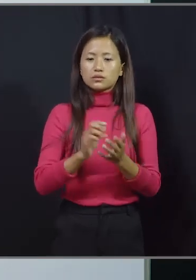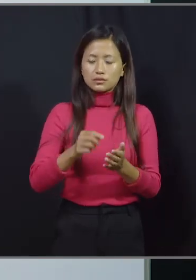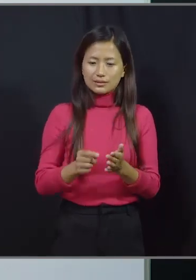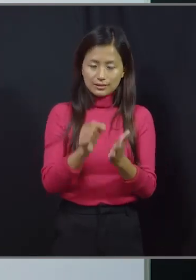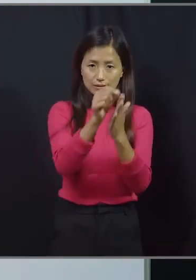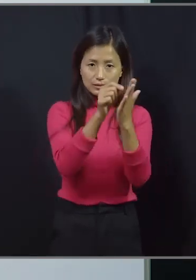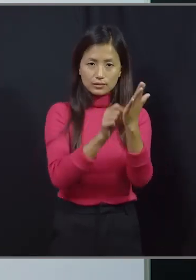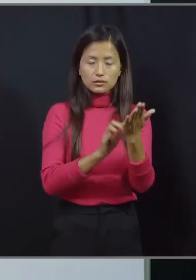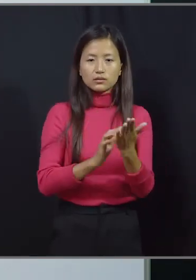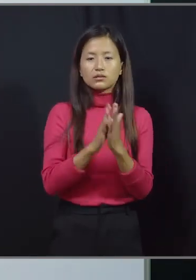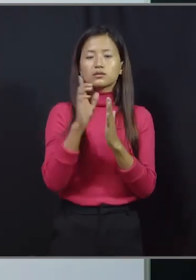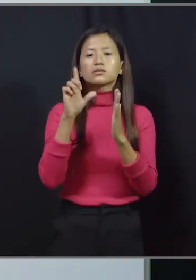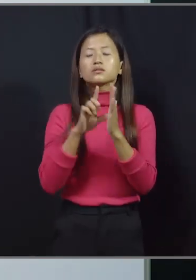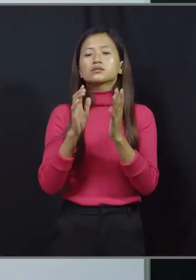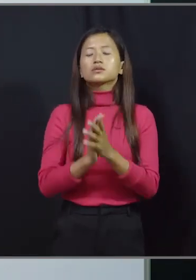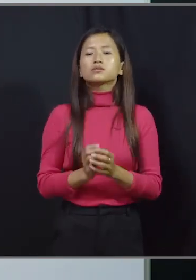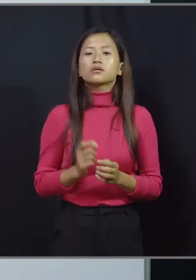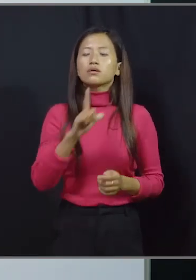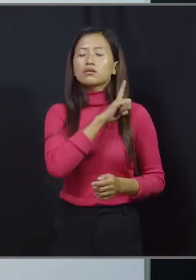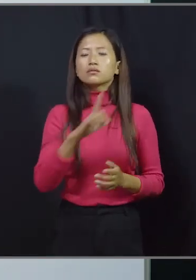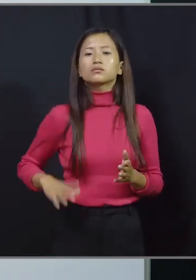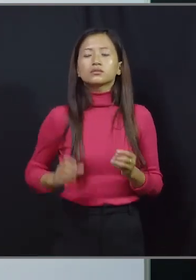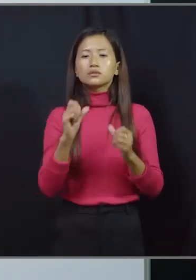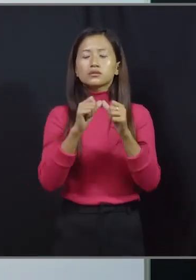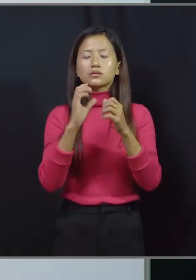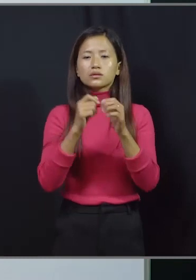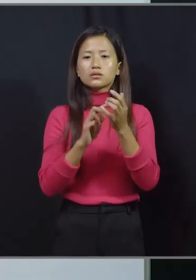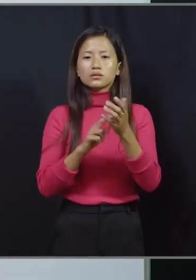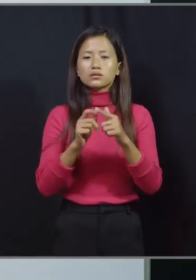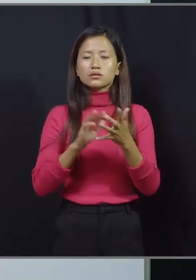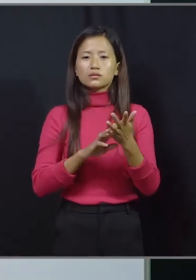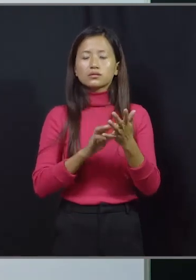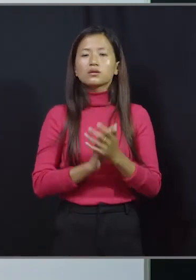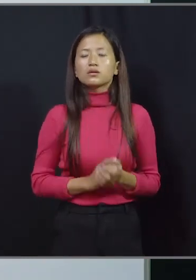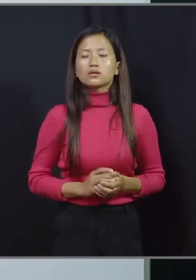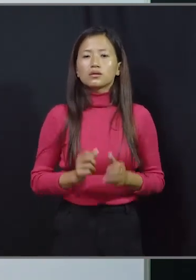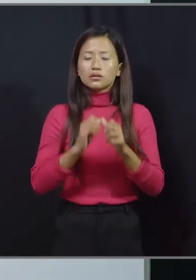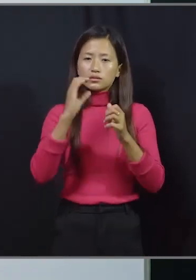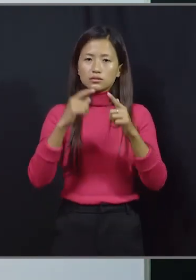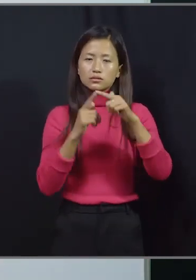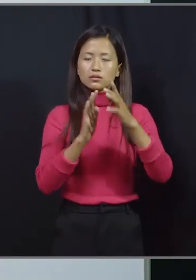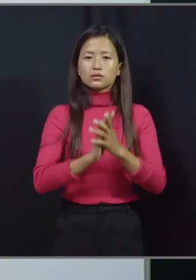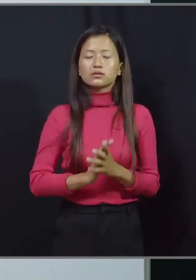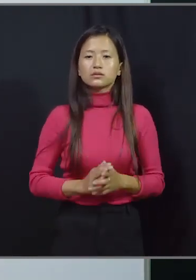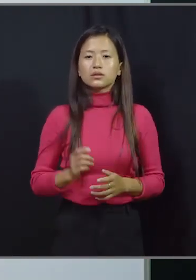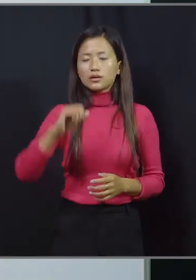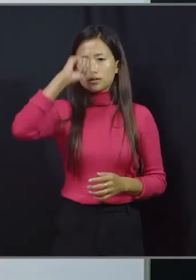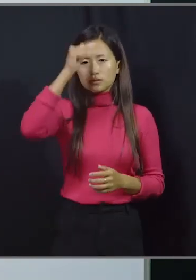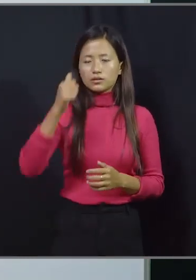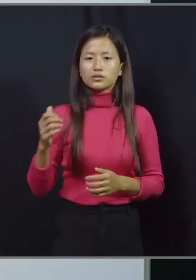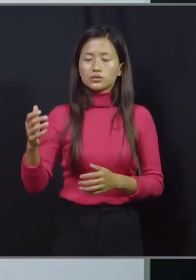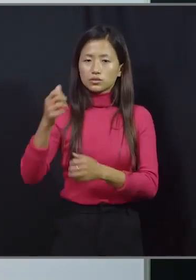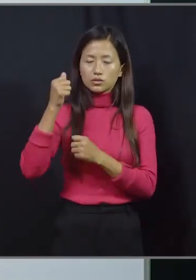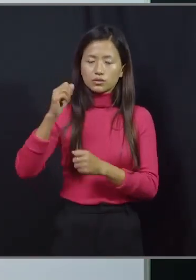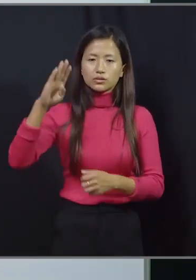which was introduced by Lord Canning. And by this General Service Enlistment Act, Indian soldiers, they need to go